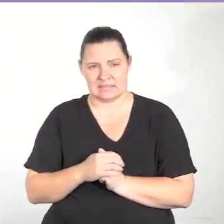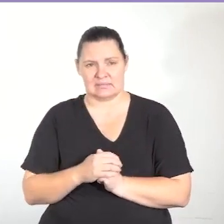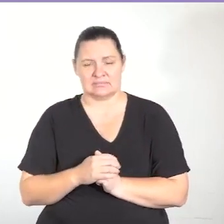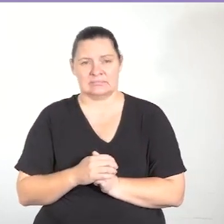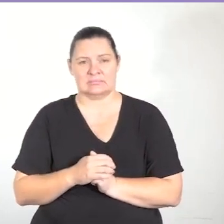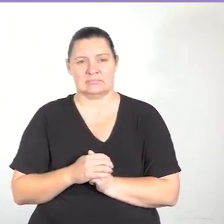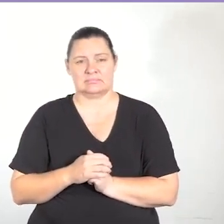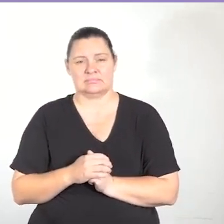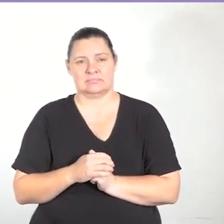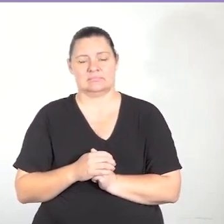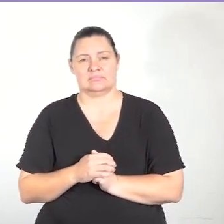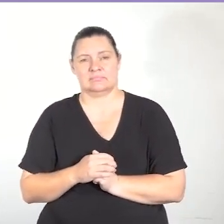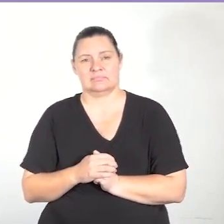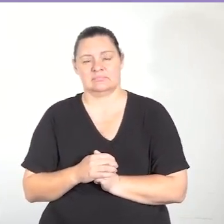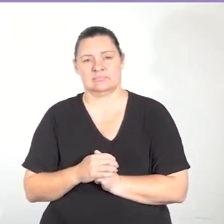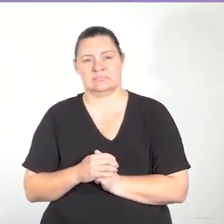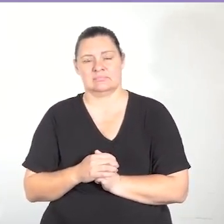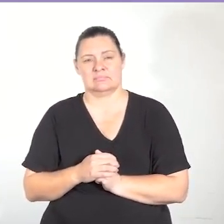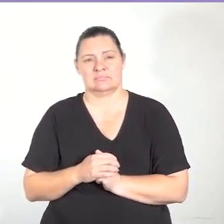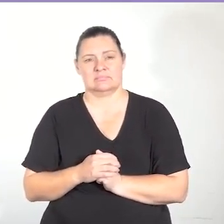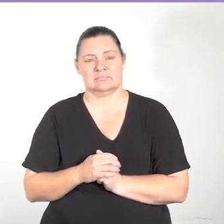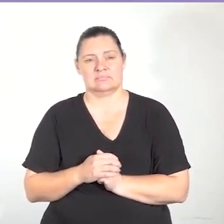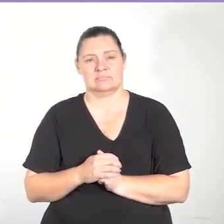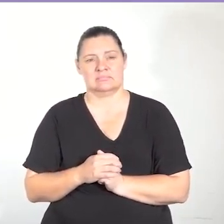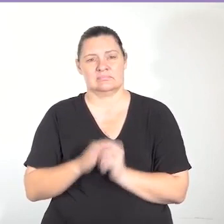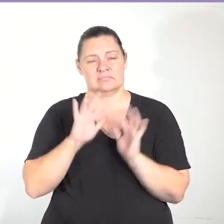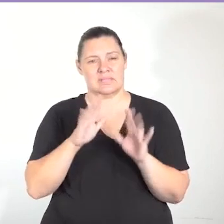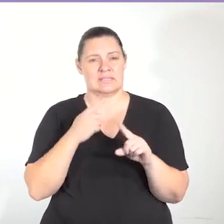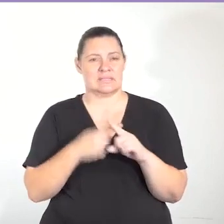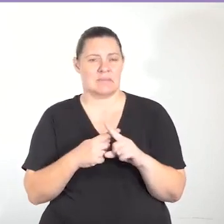390. Now again, the clue board, 10 multiplied by